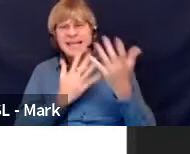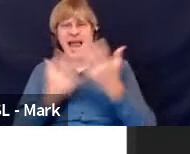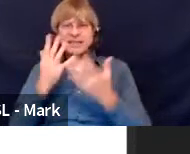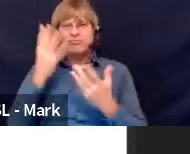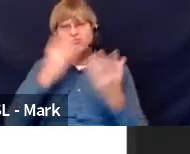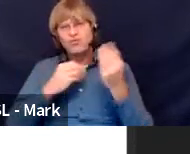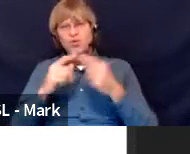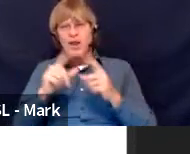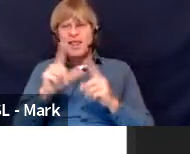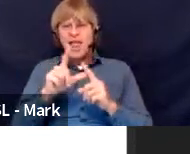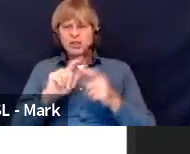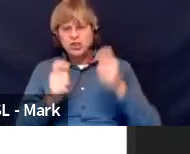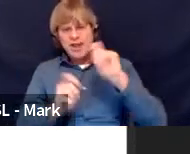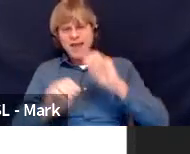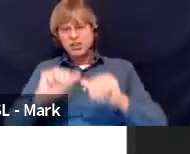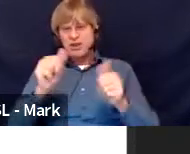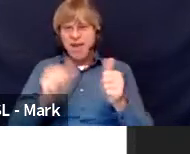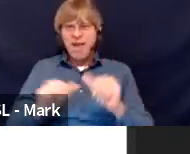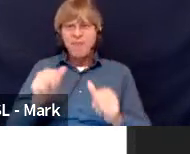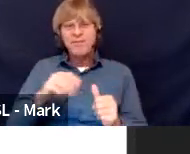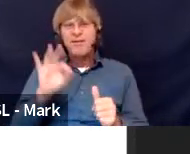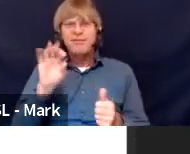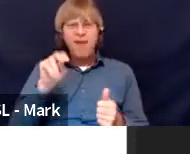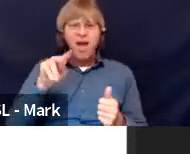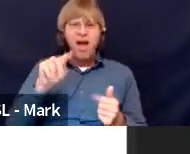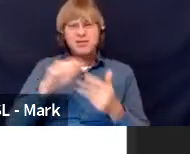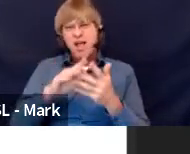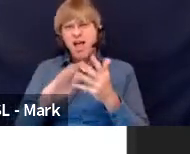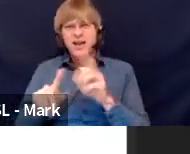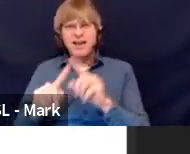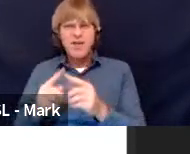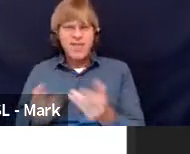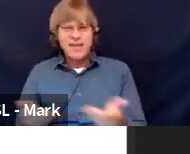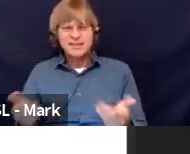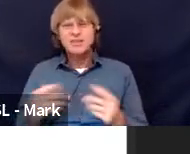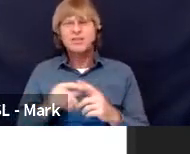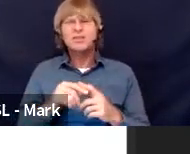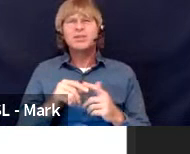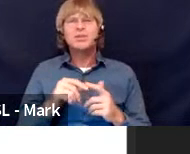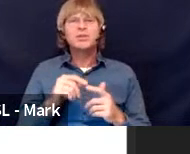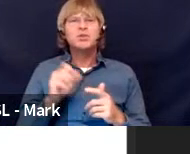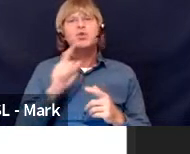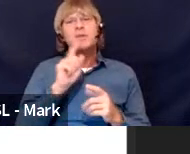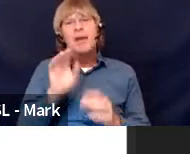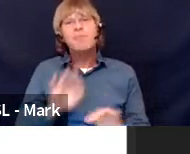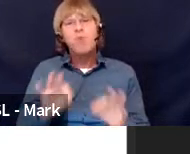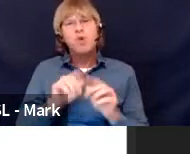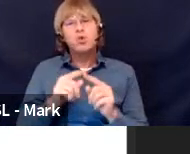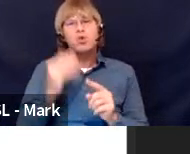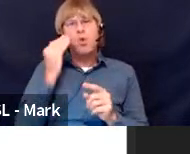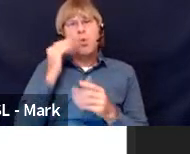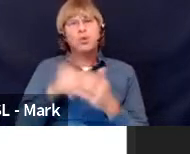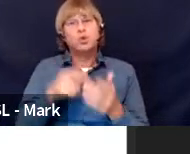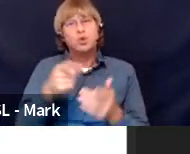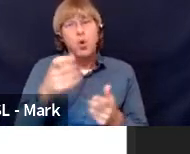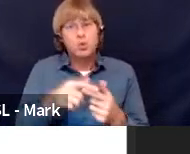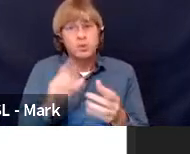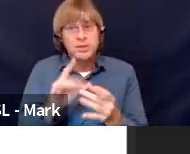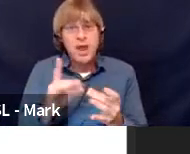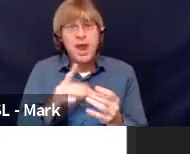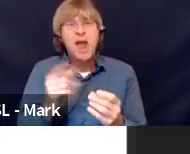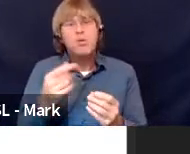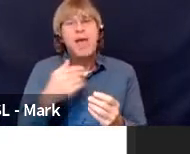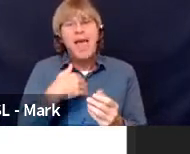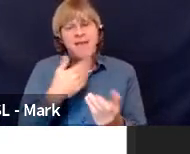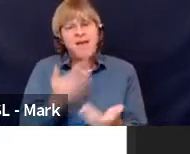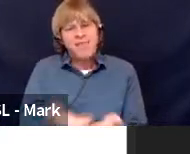to letters, fonts and all those things. And so it's important to know what it is that you want to say, and you have those